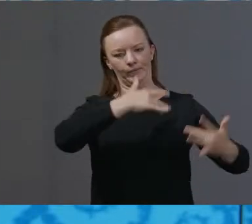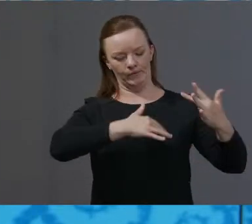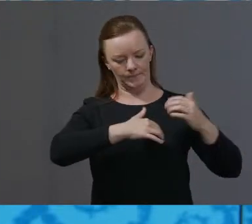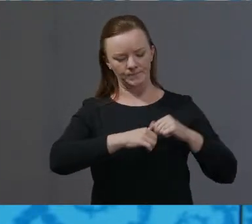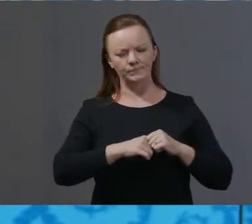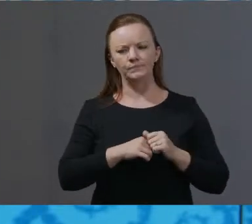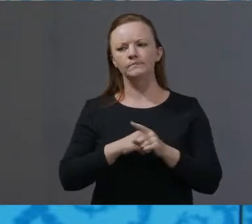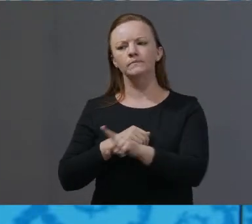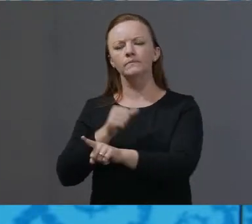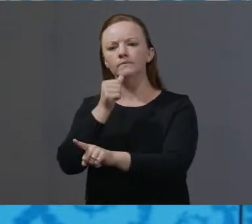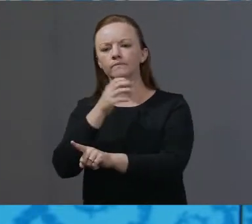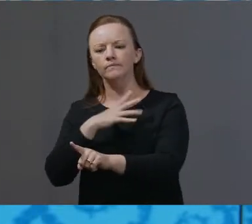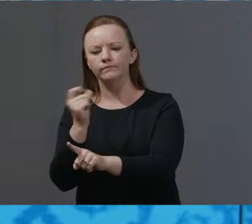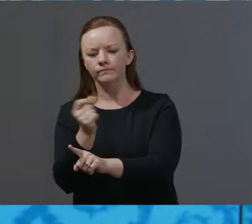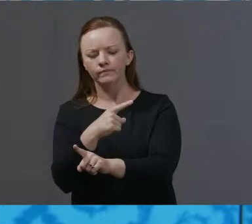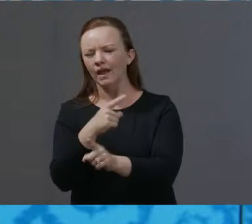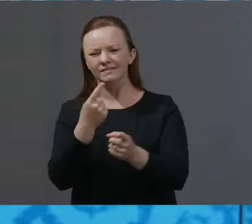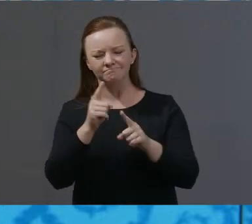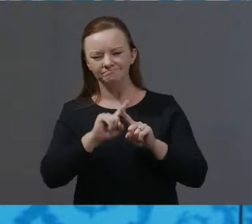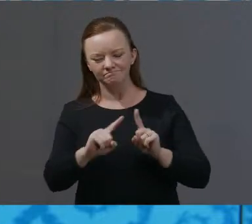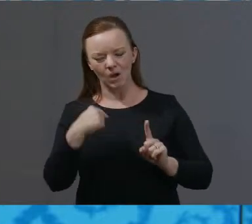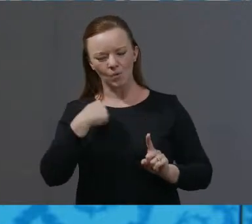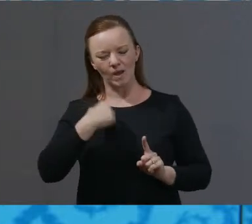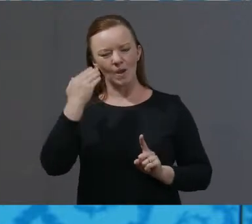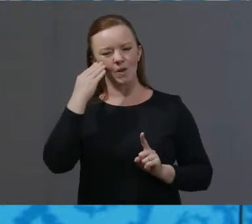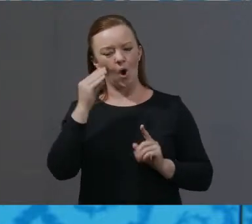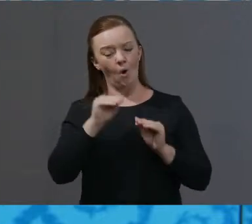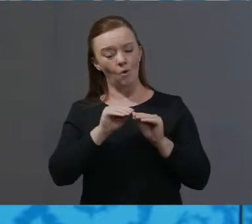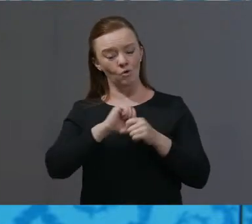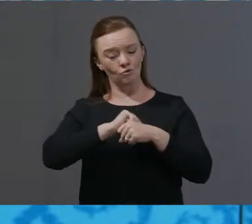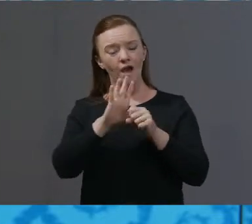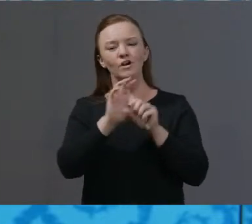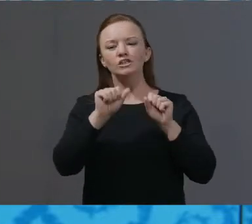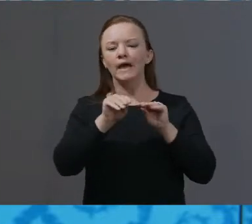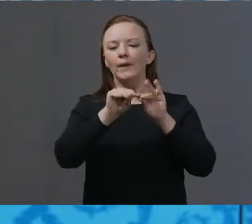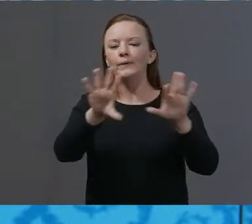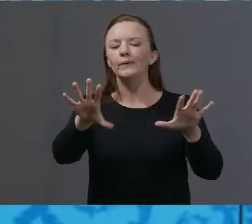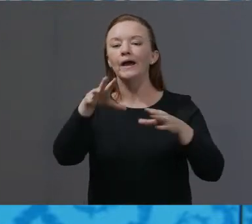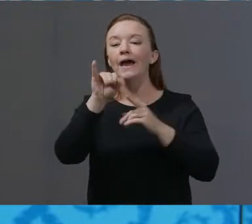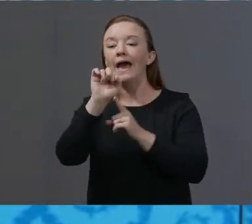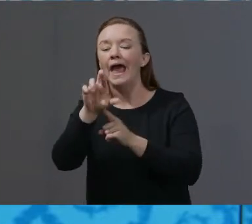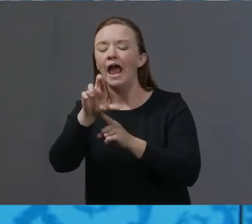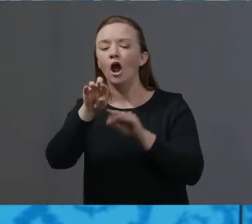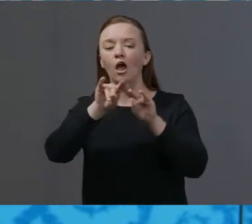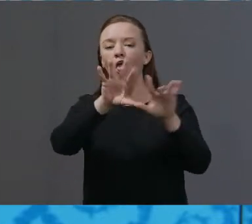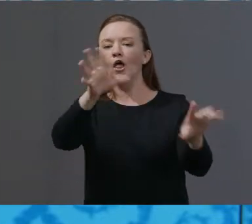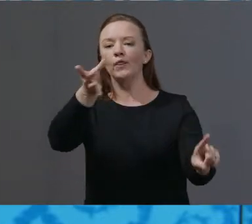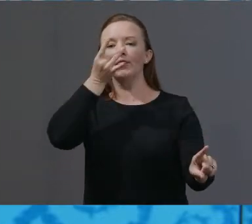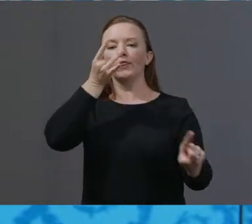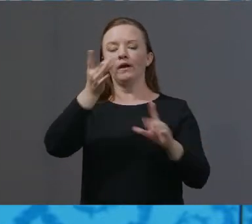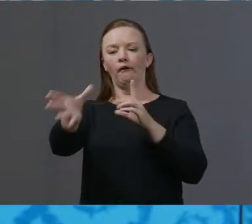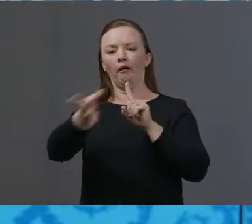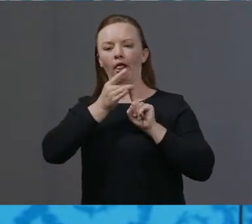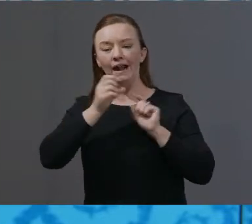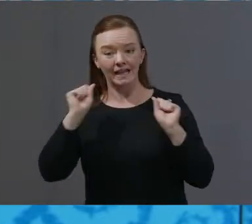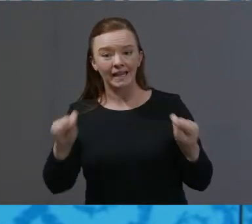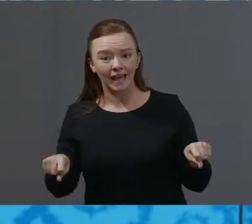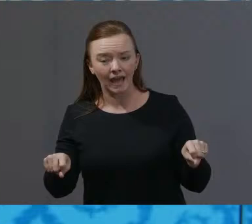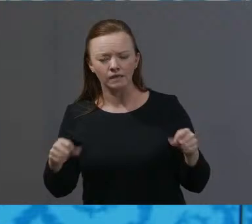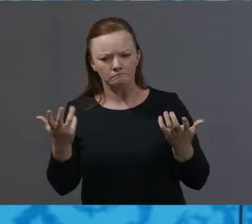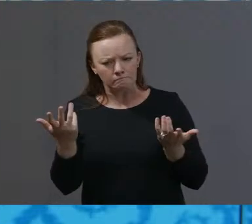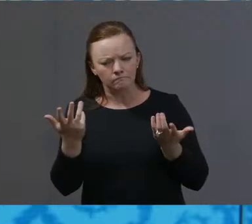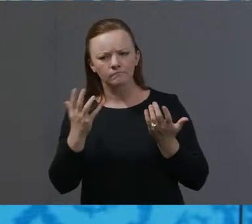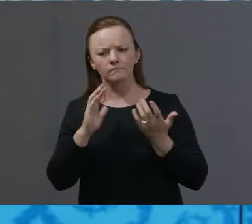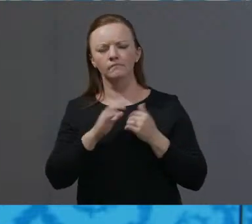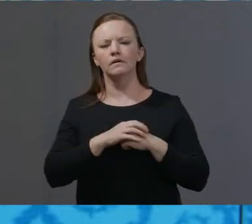sure, is going to be a problem. How do we deal with those issues? These are voluntary events, and people